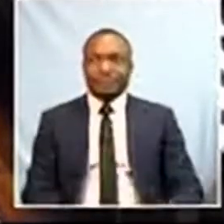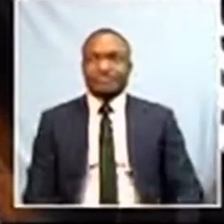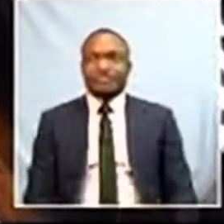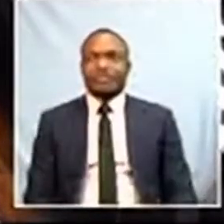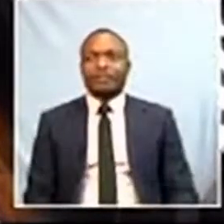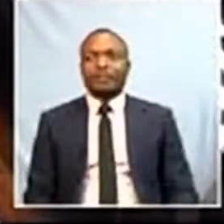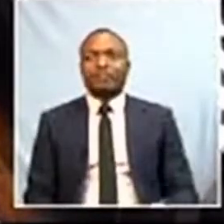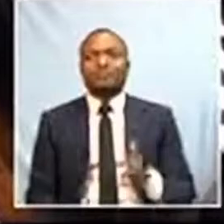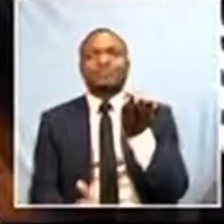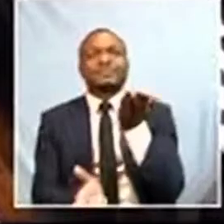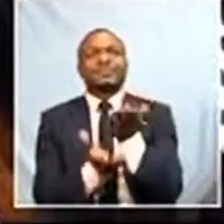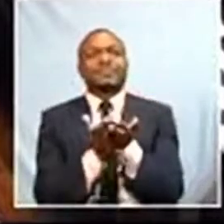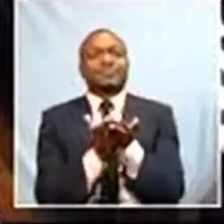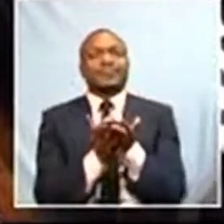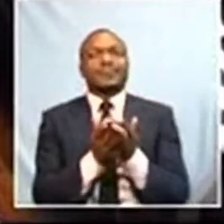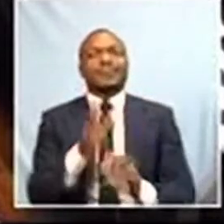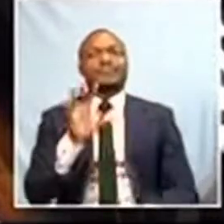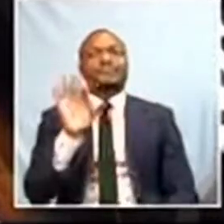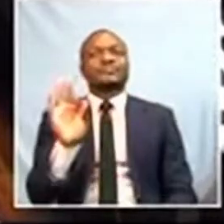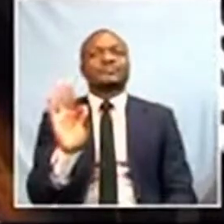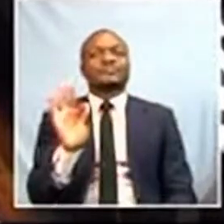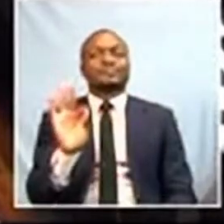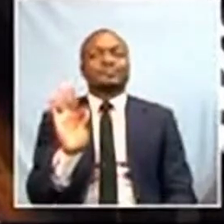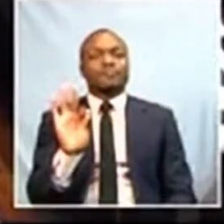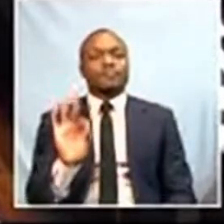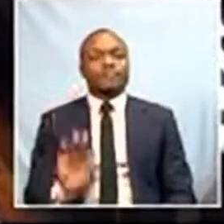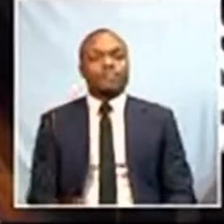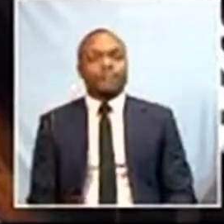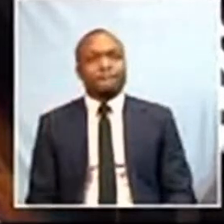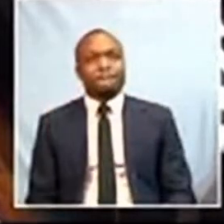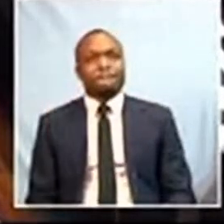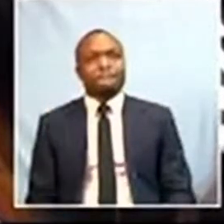Appendix 9.